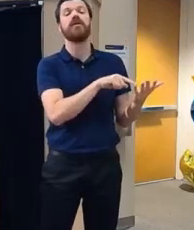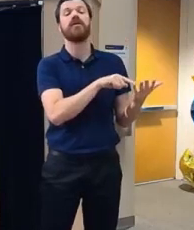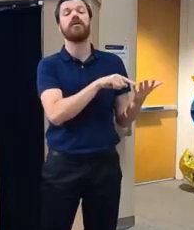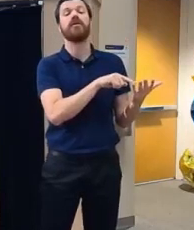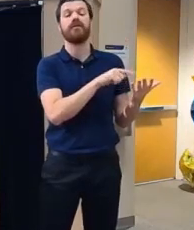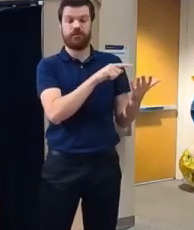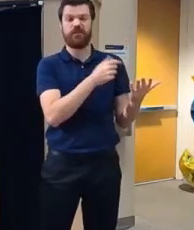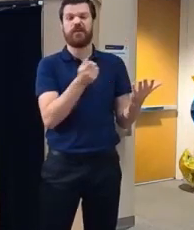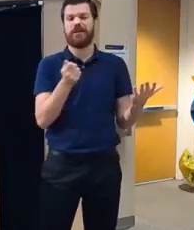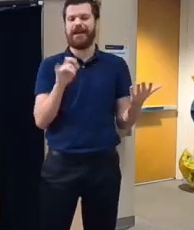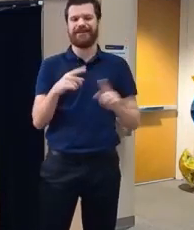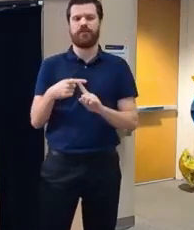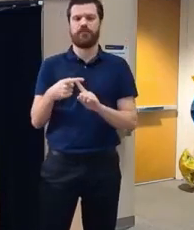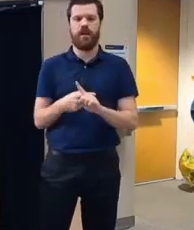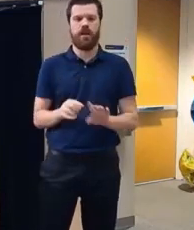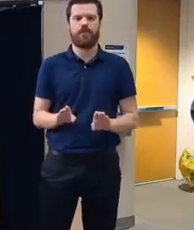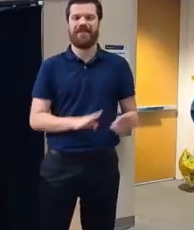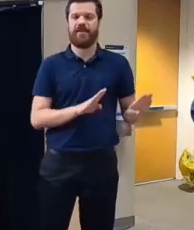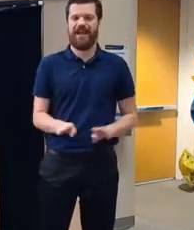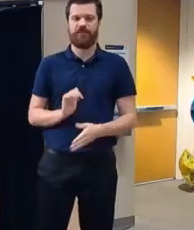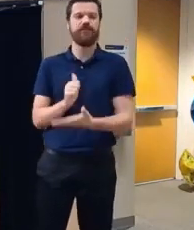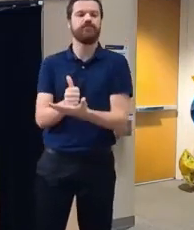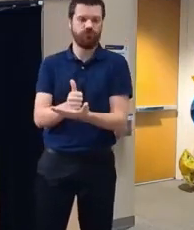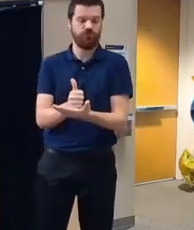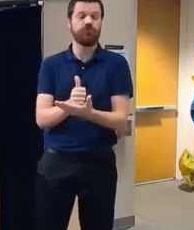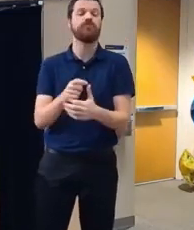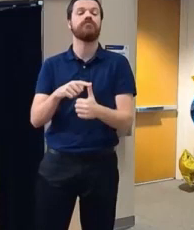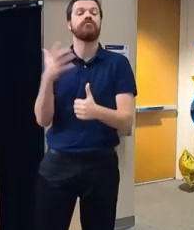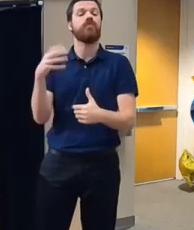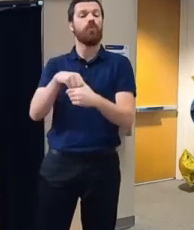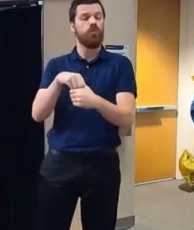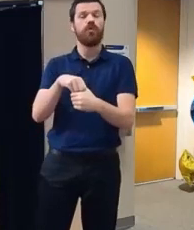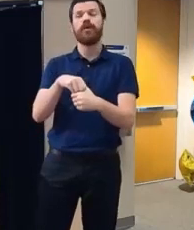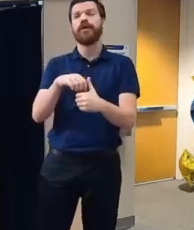essentially was an 18-month behavioral intervention that included